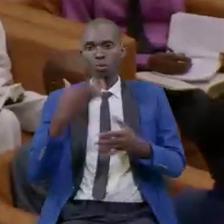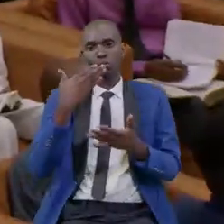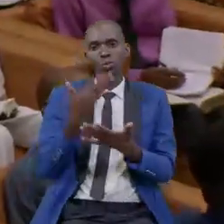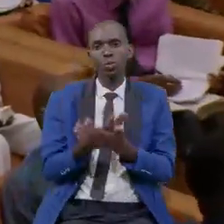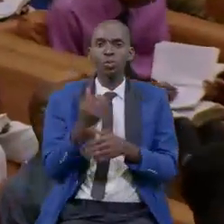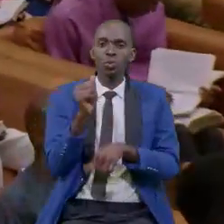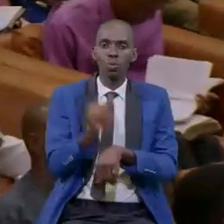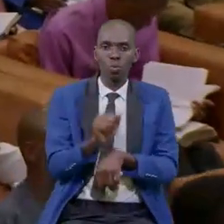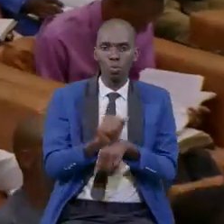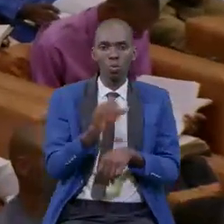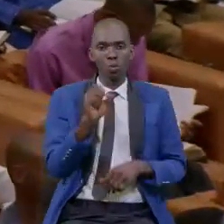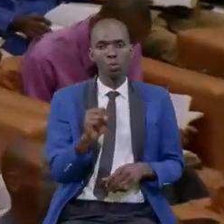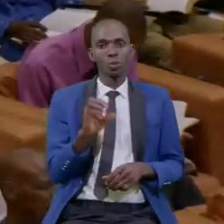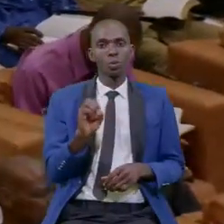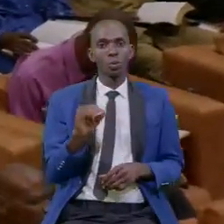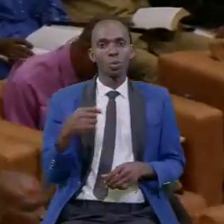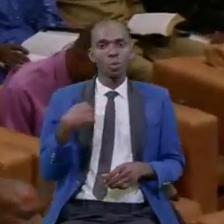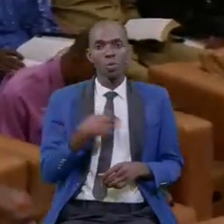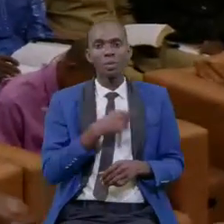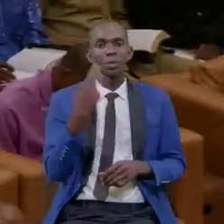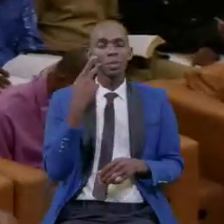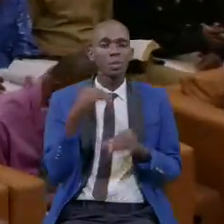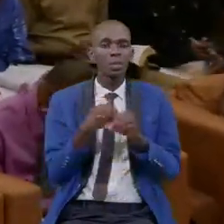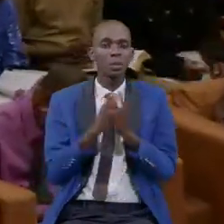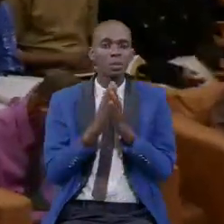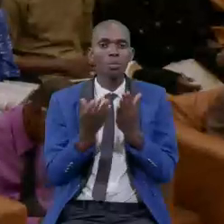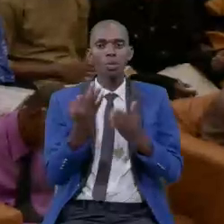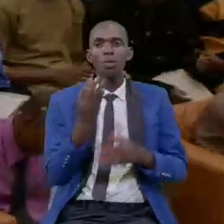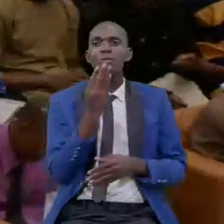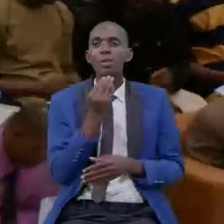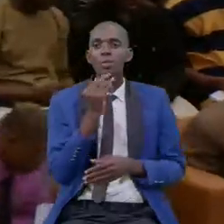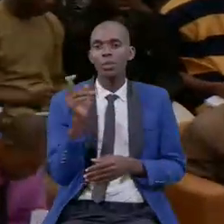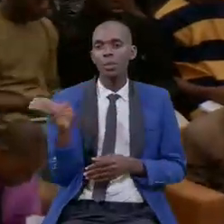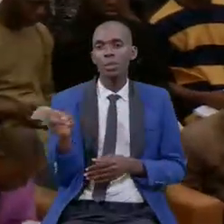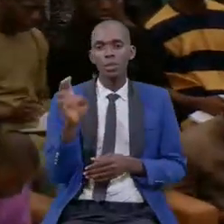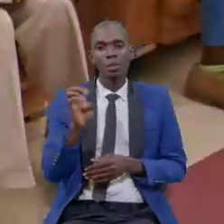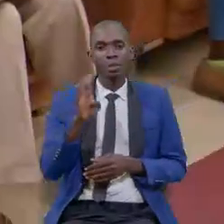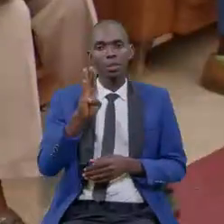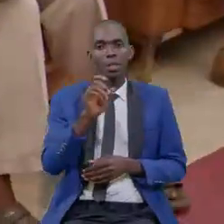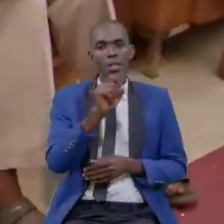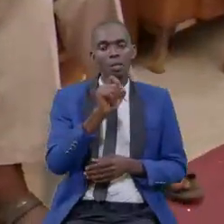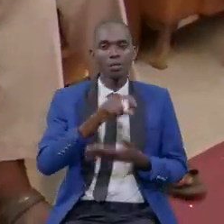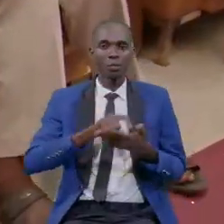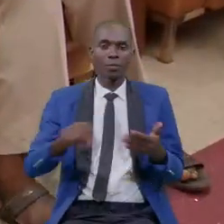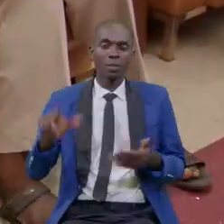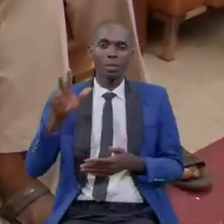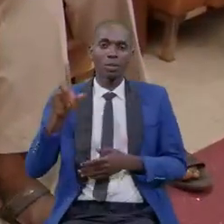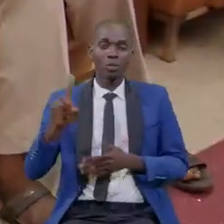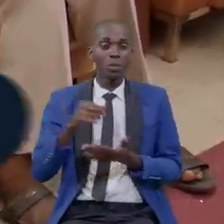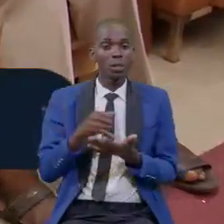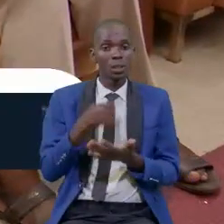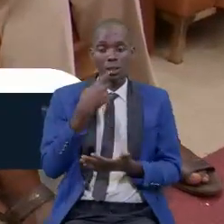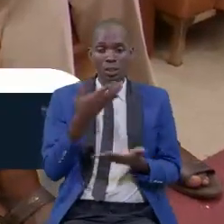so we're told in Hebrews chapter 11, reading there from verse 31. Here is